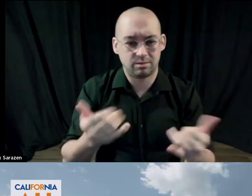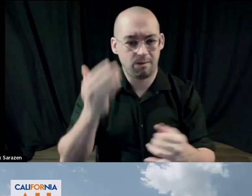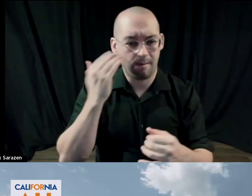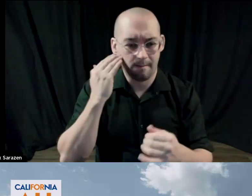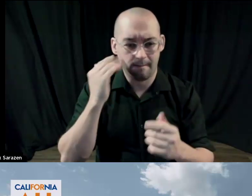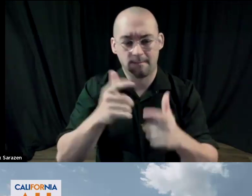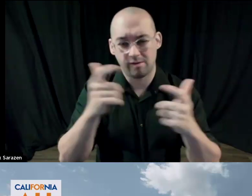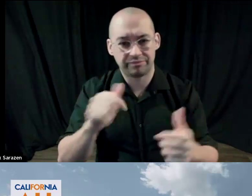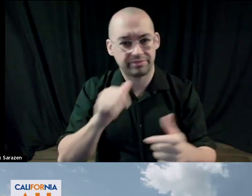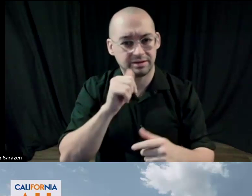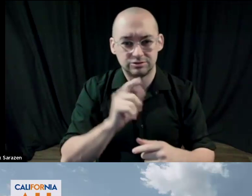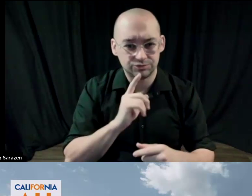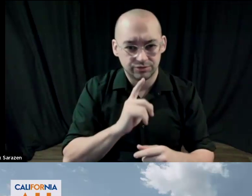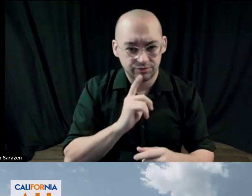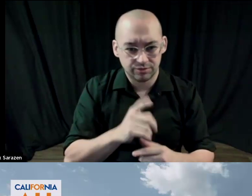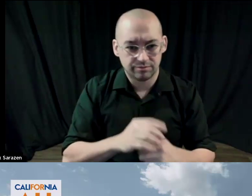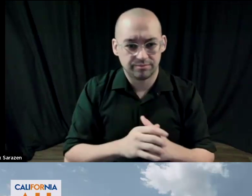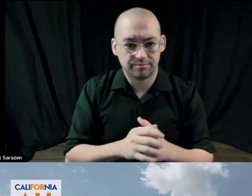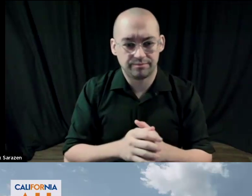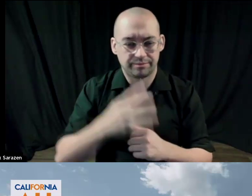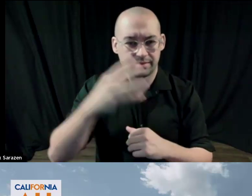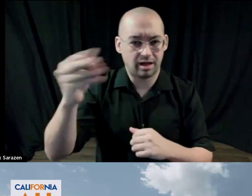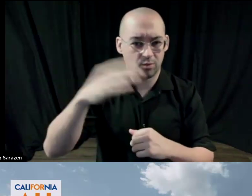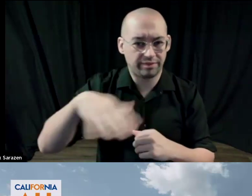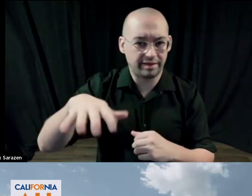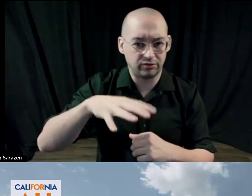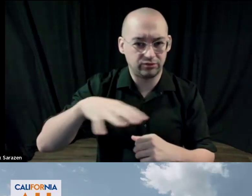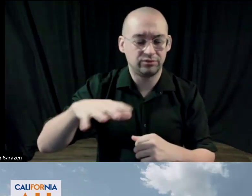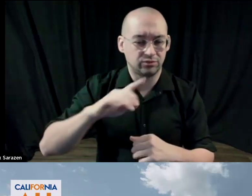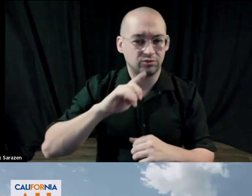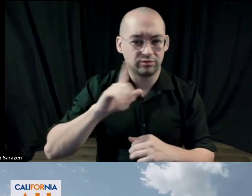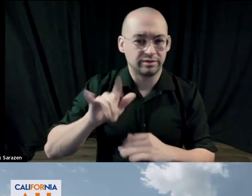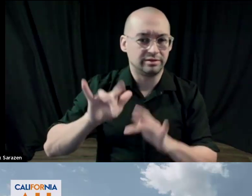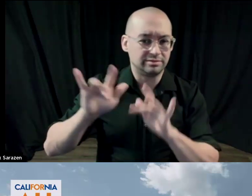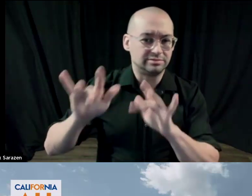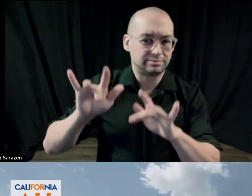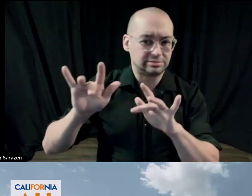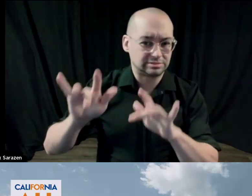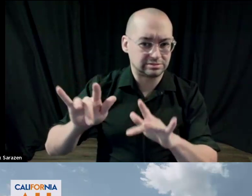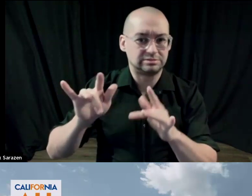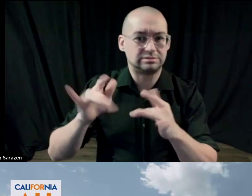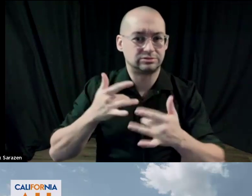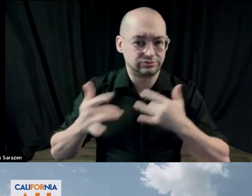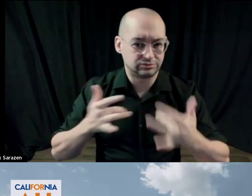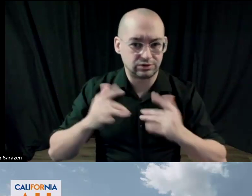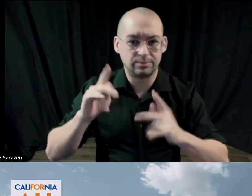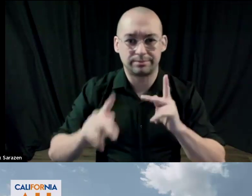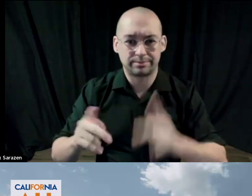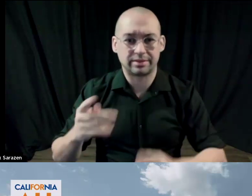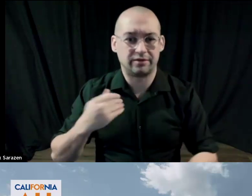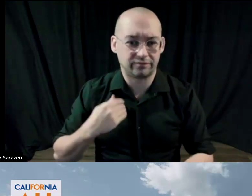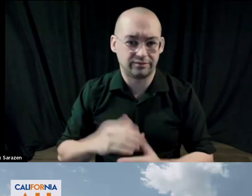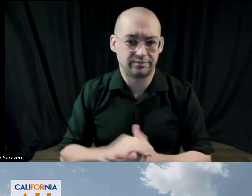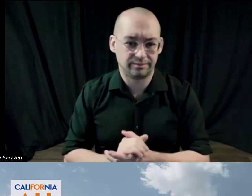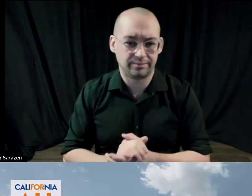of uncertainty that's out there, and we empathize with and share, some of the concerns that folks have.